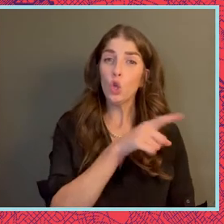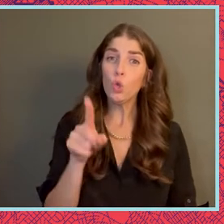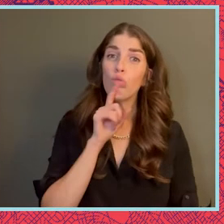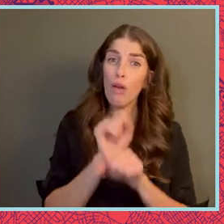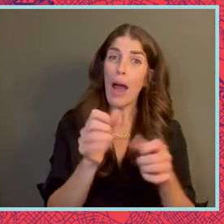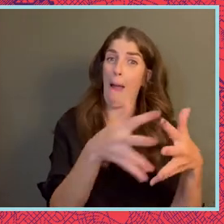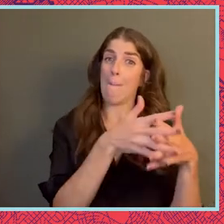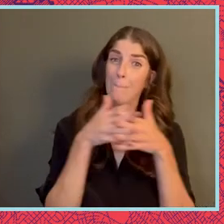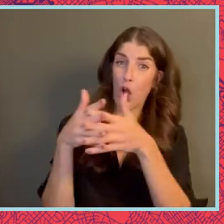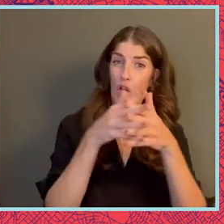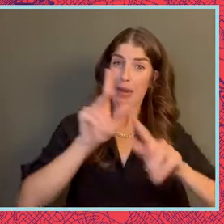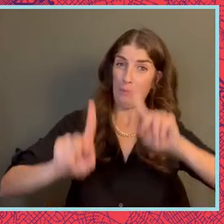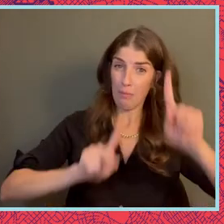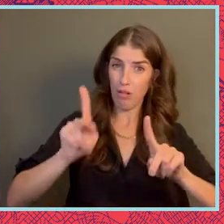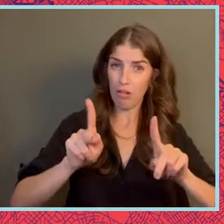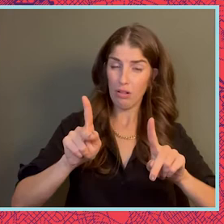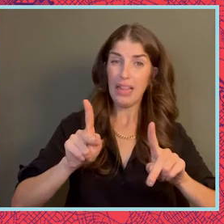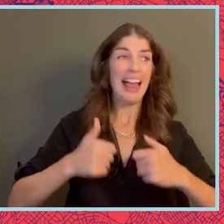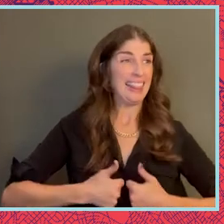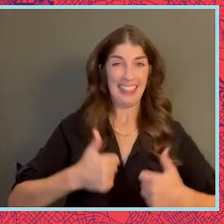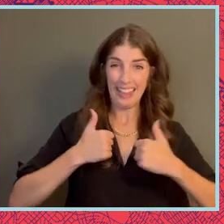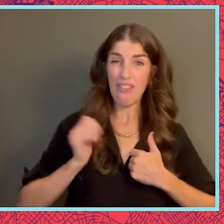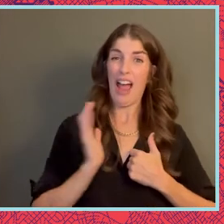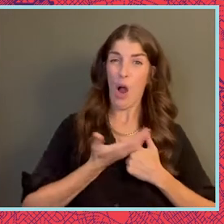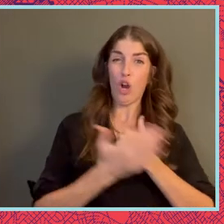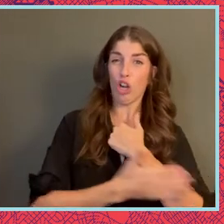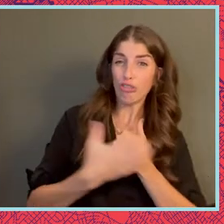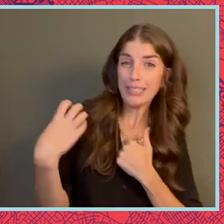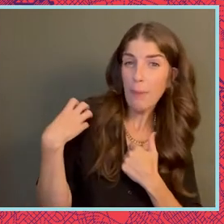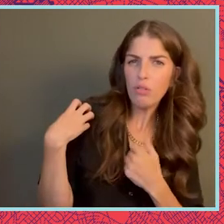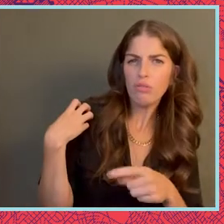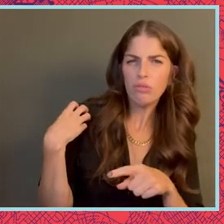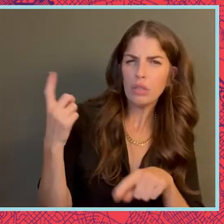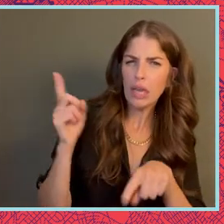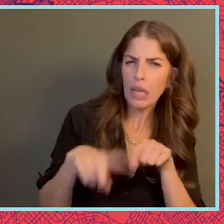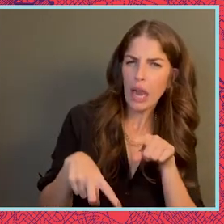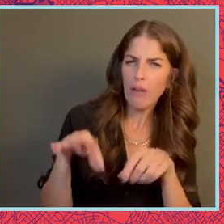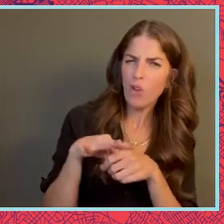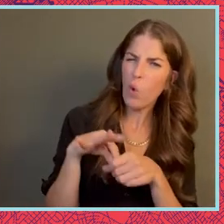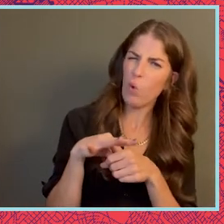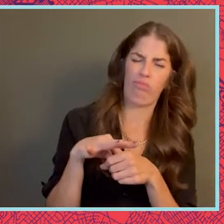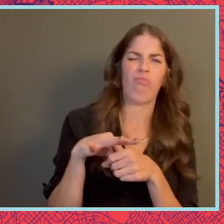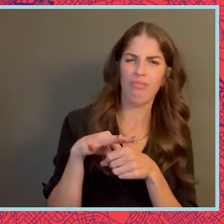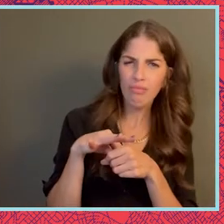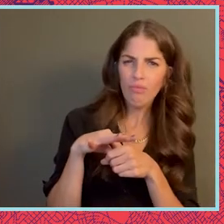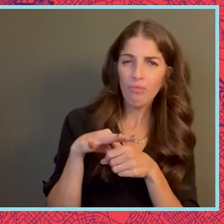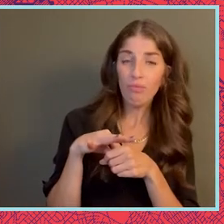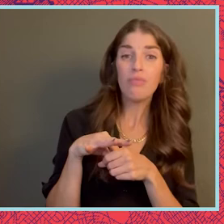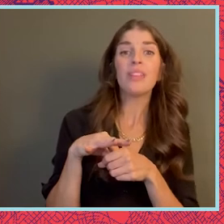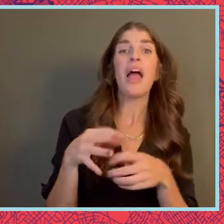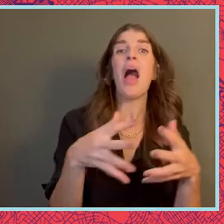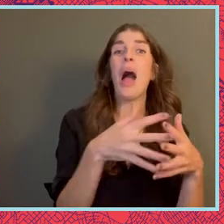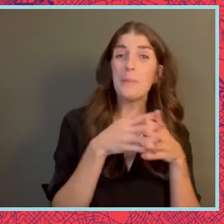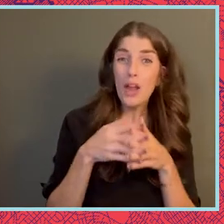who live in our nation's capital who do not have voting representation. And that's as blatantly and as bluntly you can put it, that there